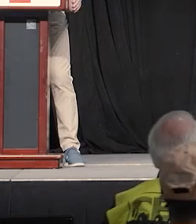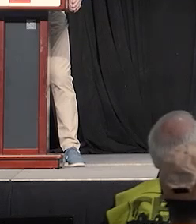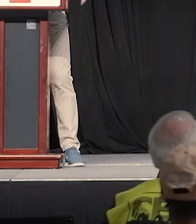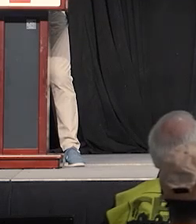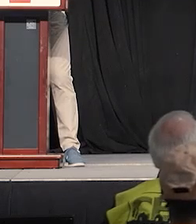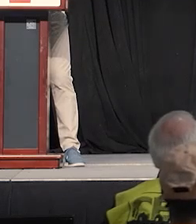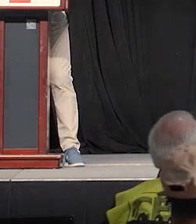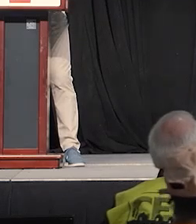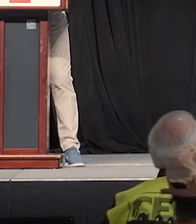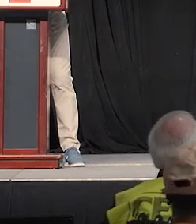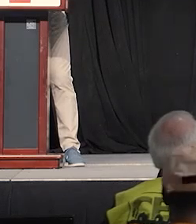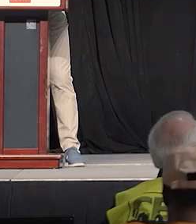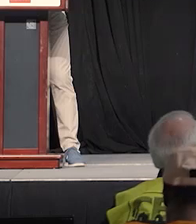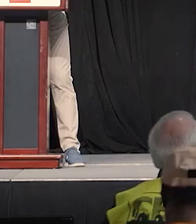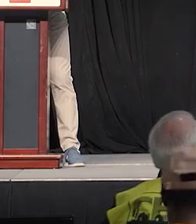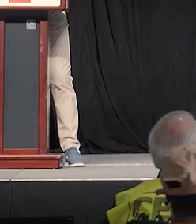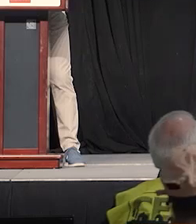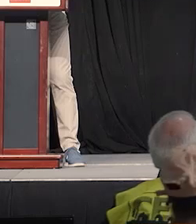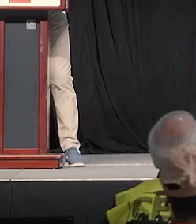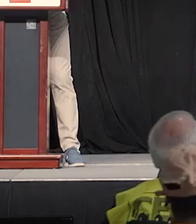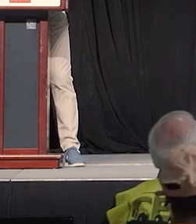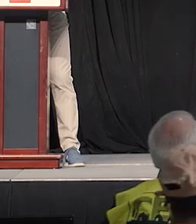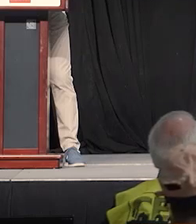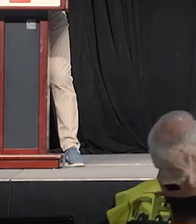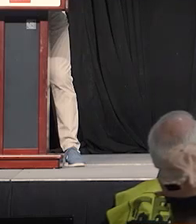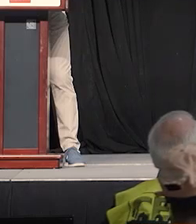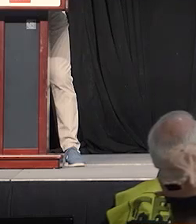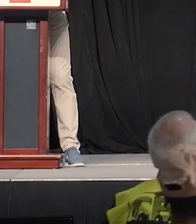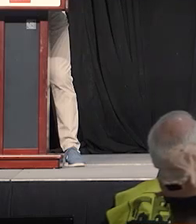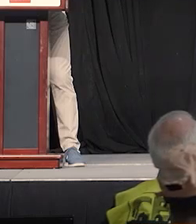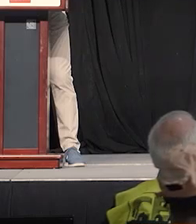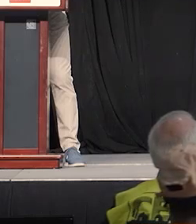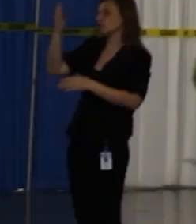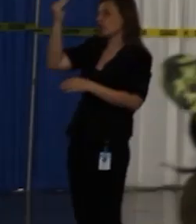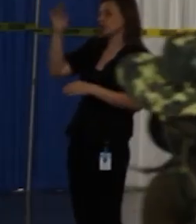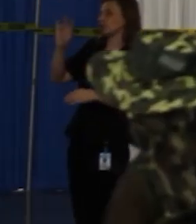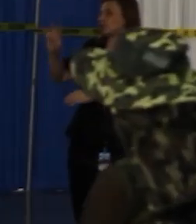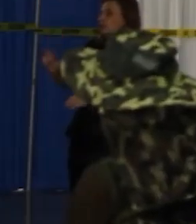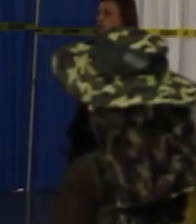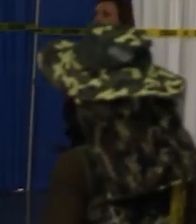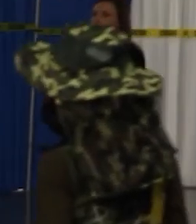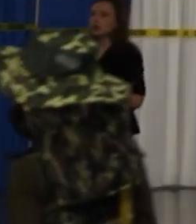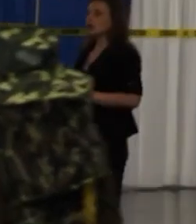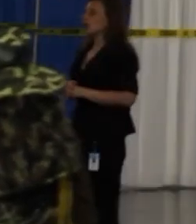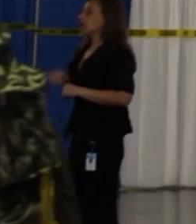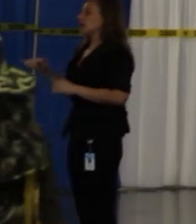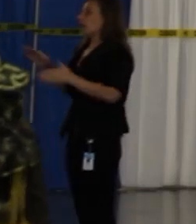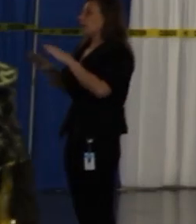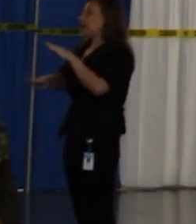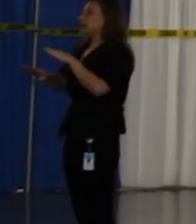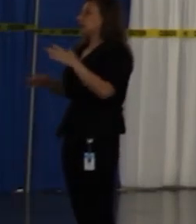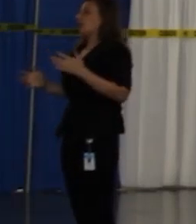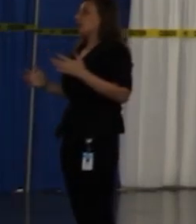major hurricanes, and you can see the average for the last 30 years being 14, 7, and 3. And again, this is based on the